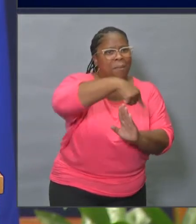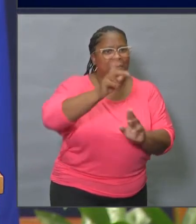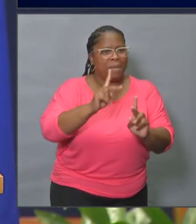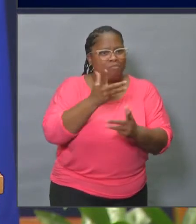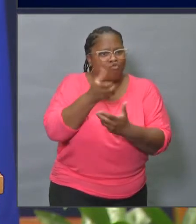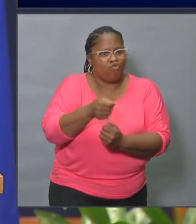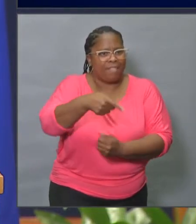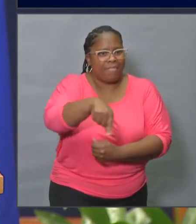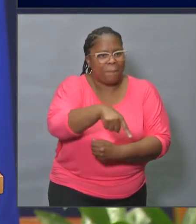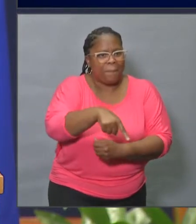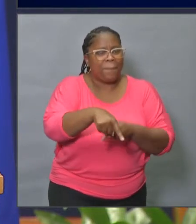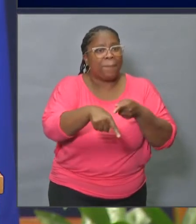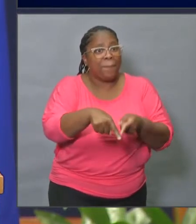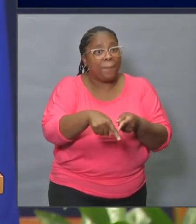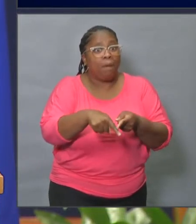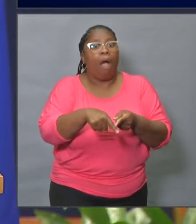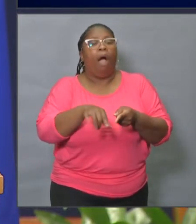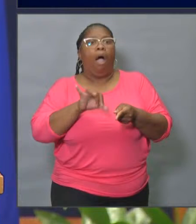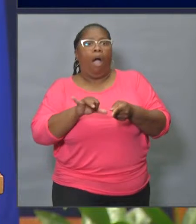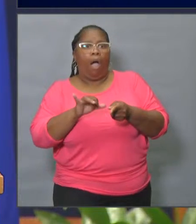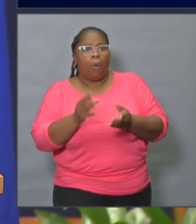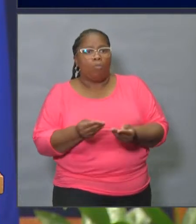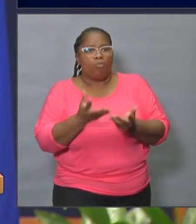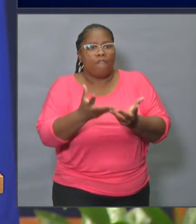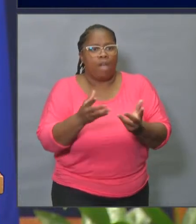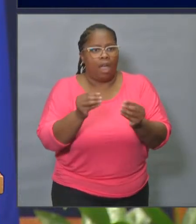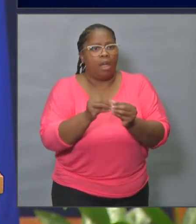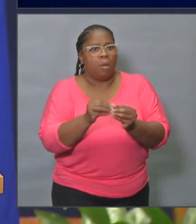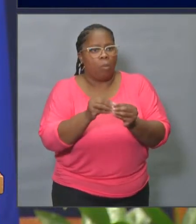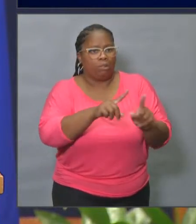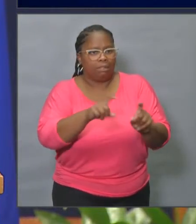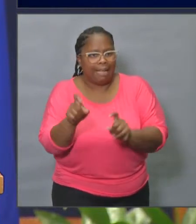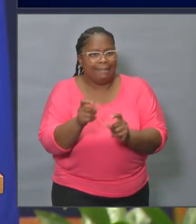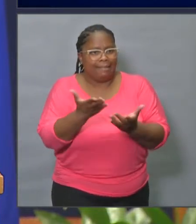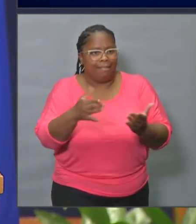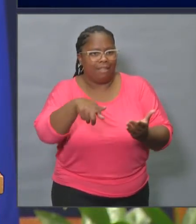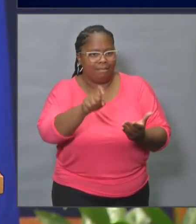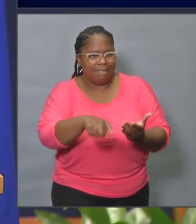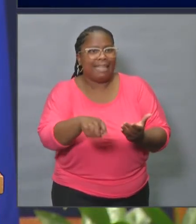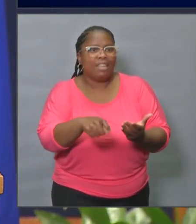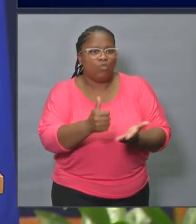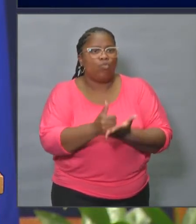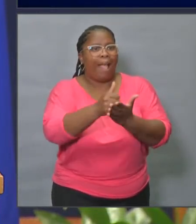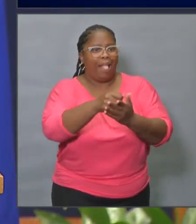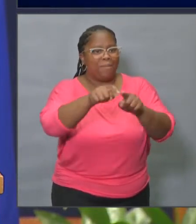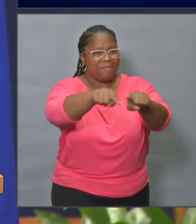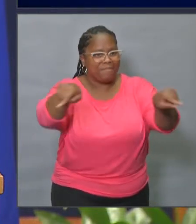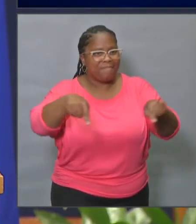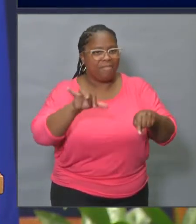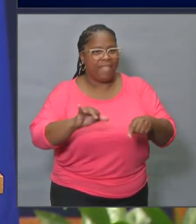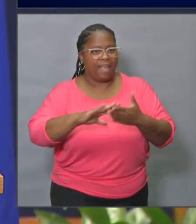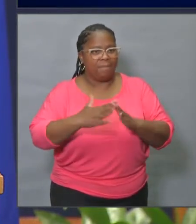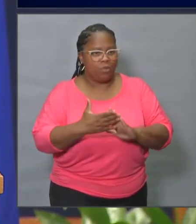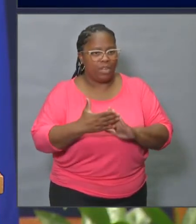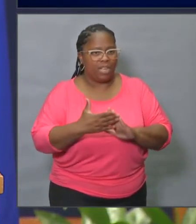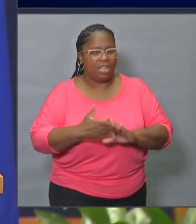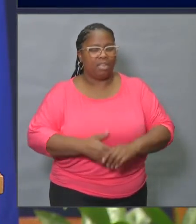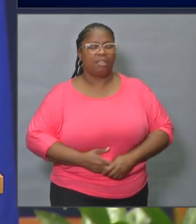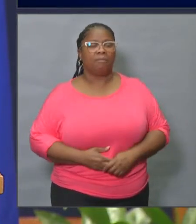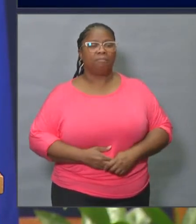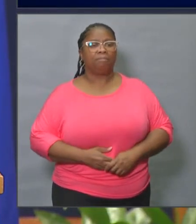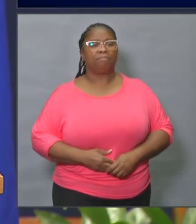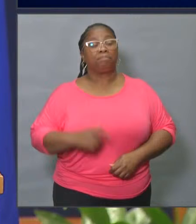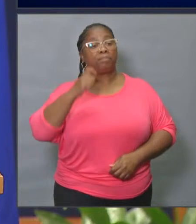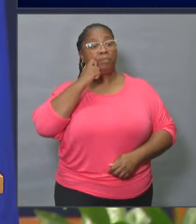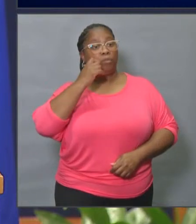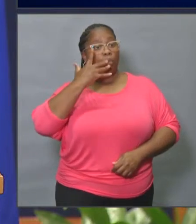to enhance their capacity to improve outcomes among communities' most vulnerable residents. In tracking race and